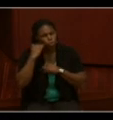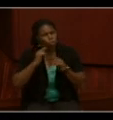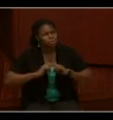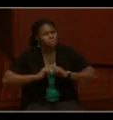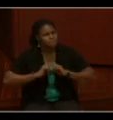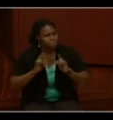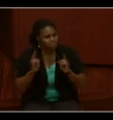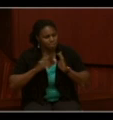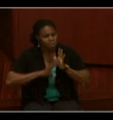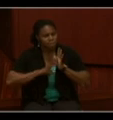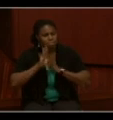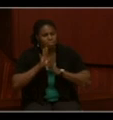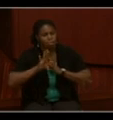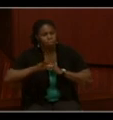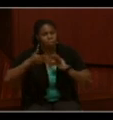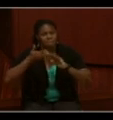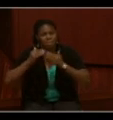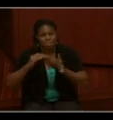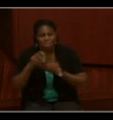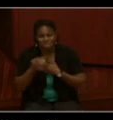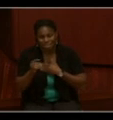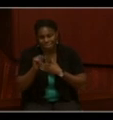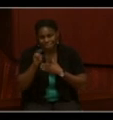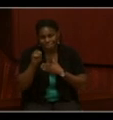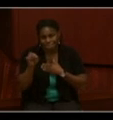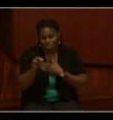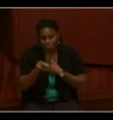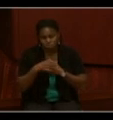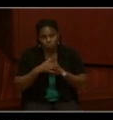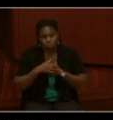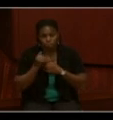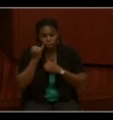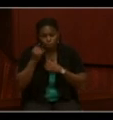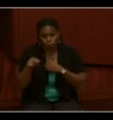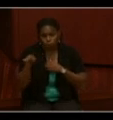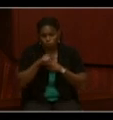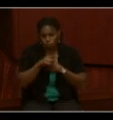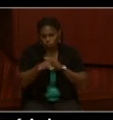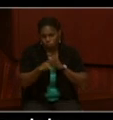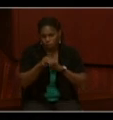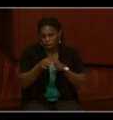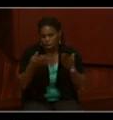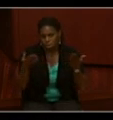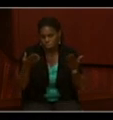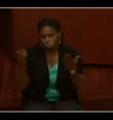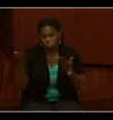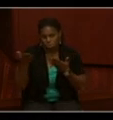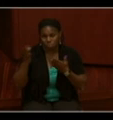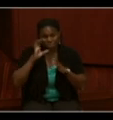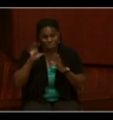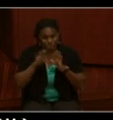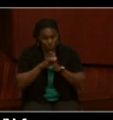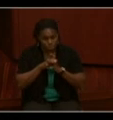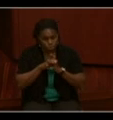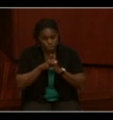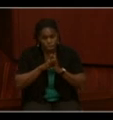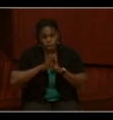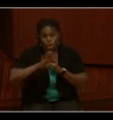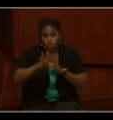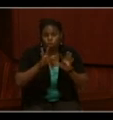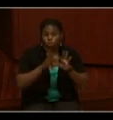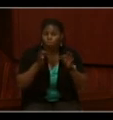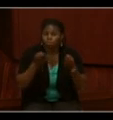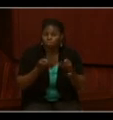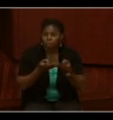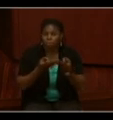in the development of the cities and towns. If you happen to find one of these images in your family's case